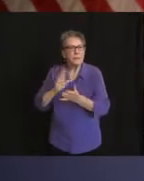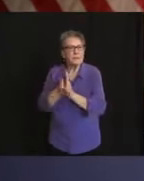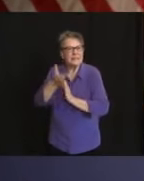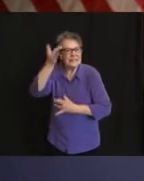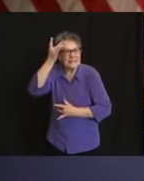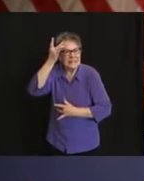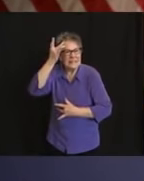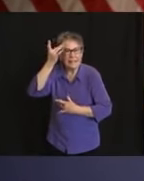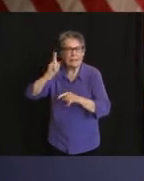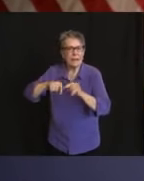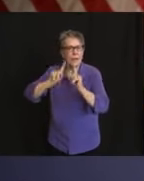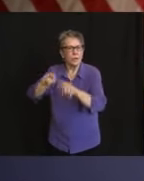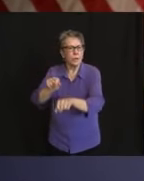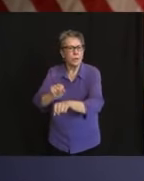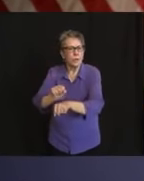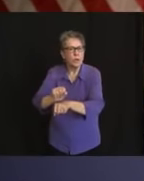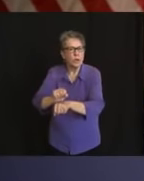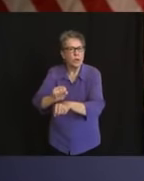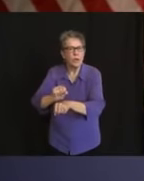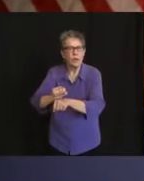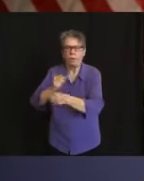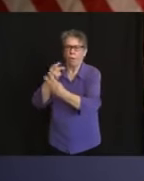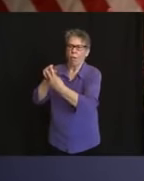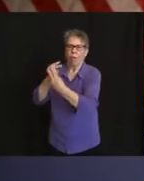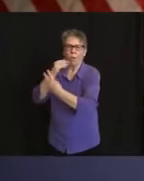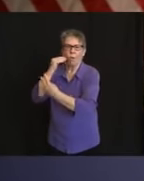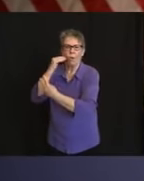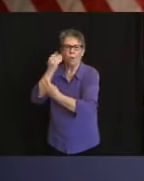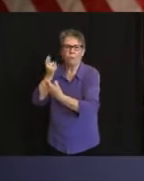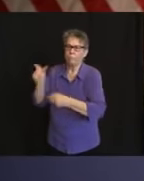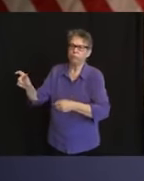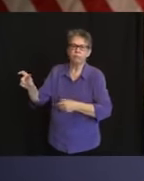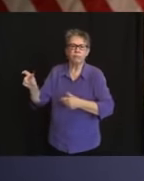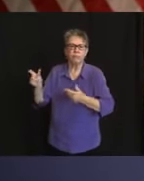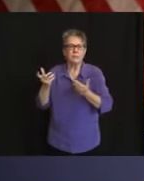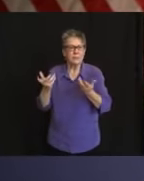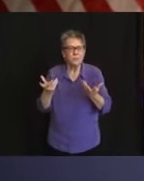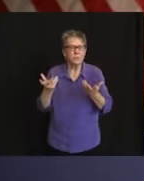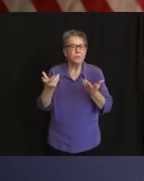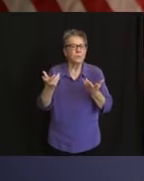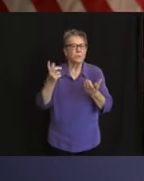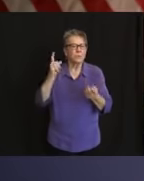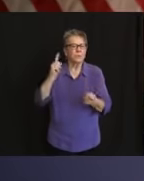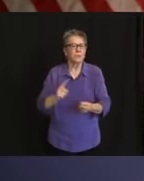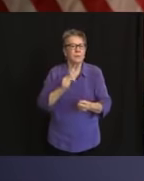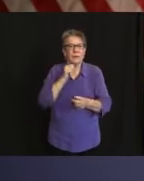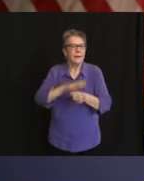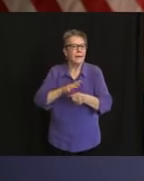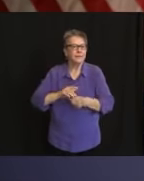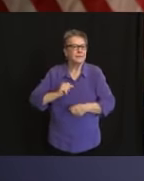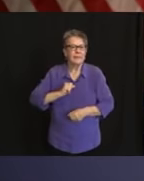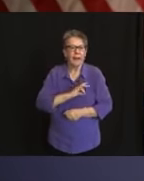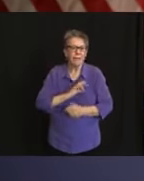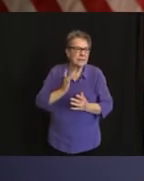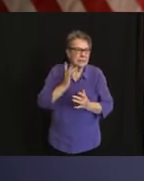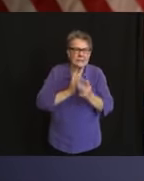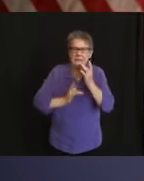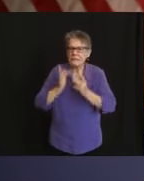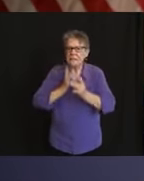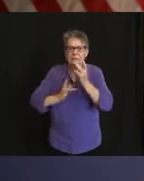a lethal one in a lot of the long-term care facilities, not just the veterans' homes. So thank you for everything. Pat, over to you with